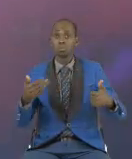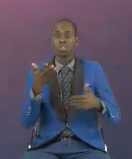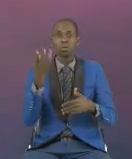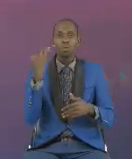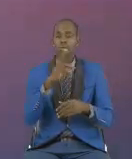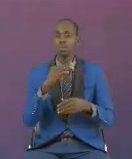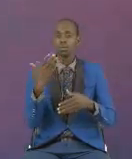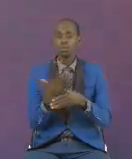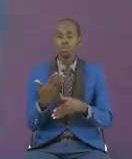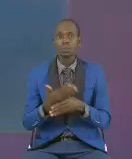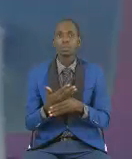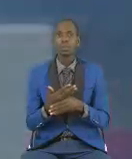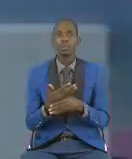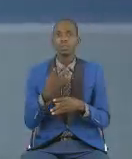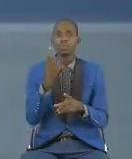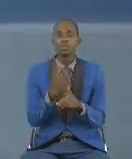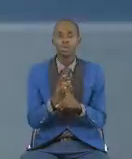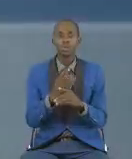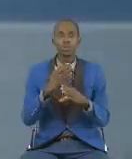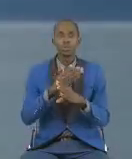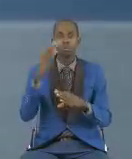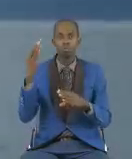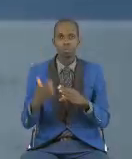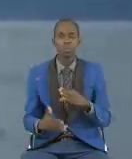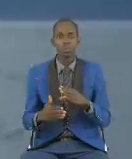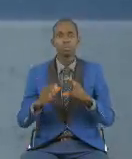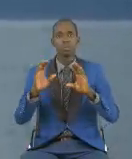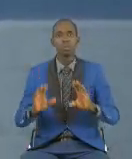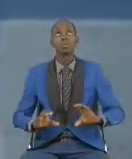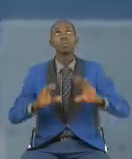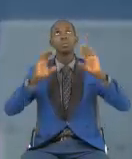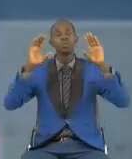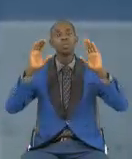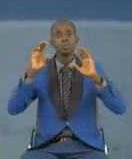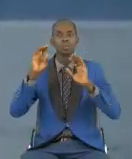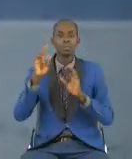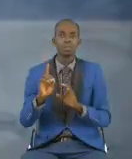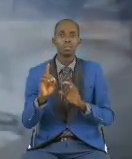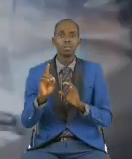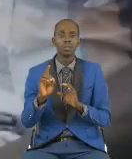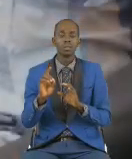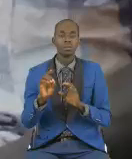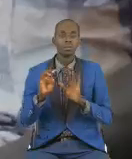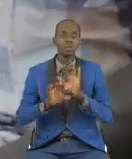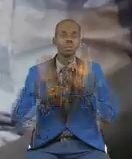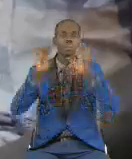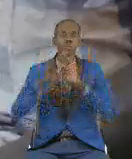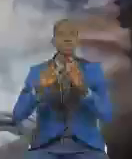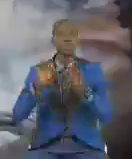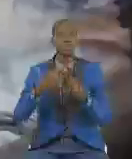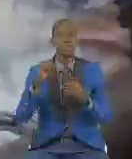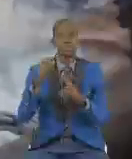Just total committed word of God. That's what he